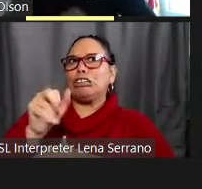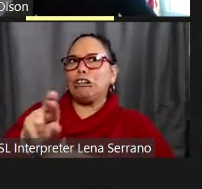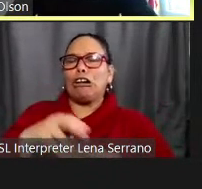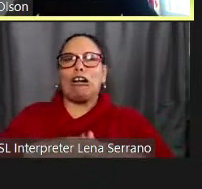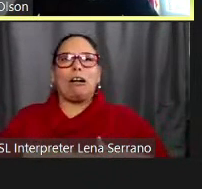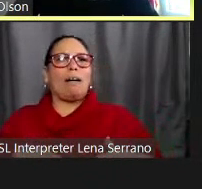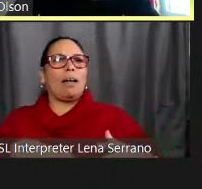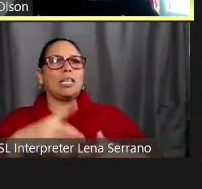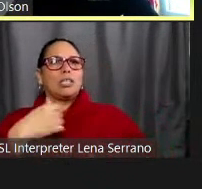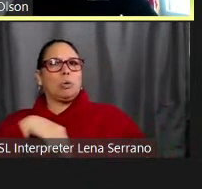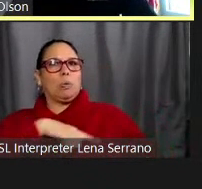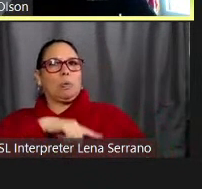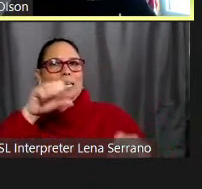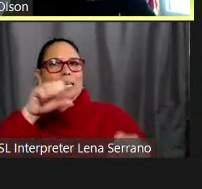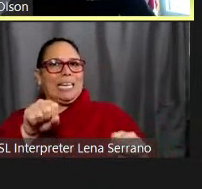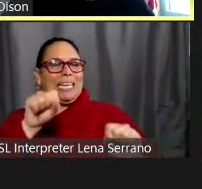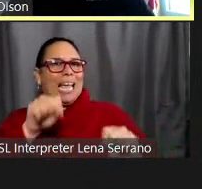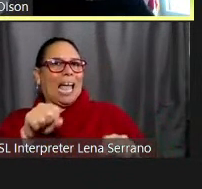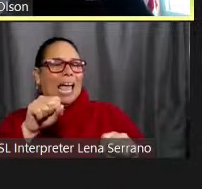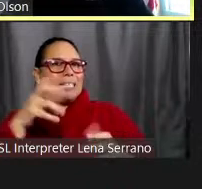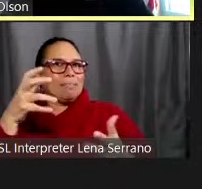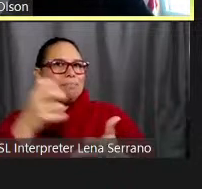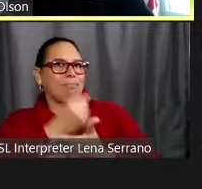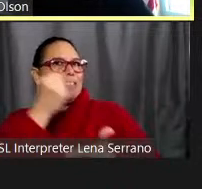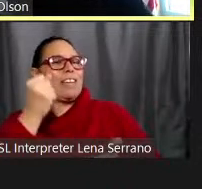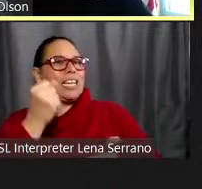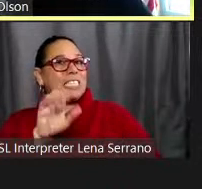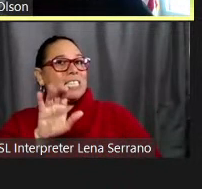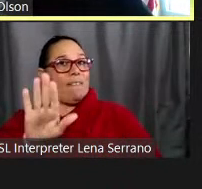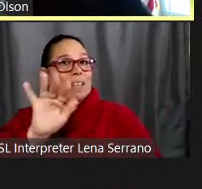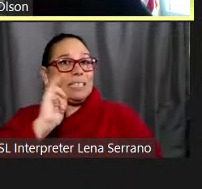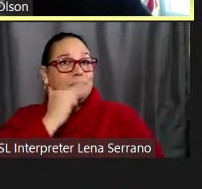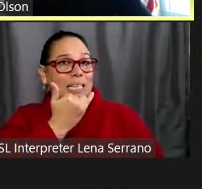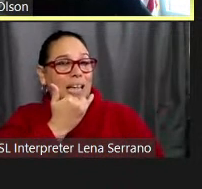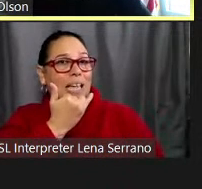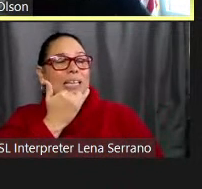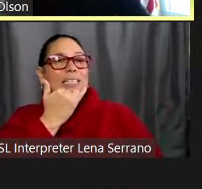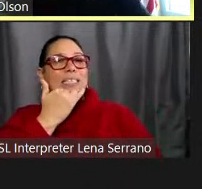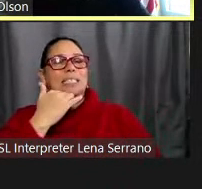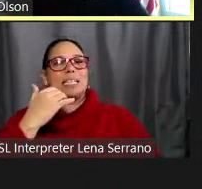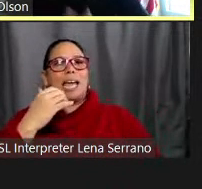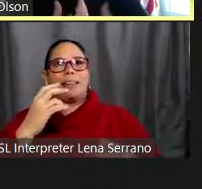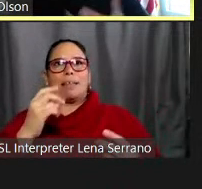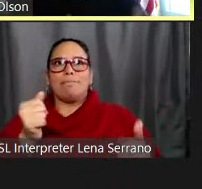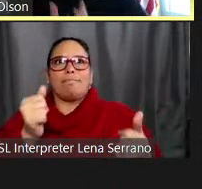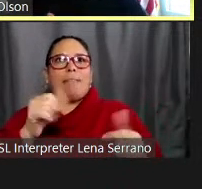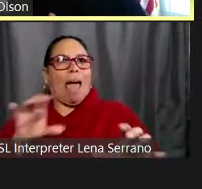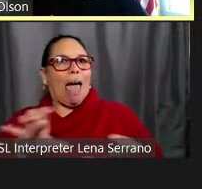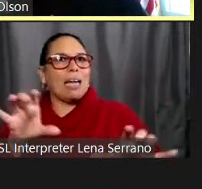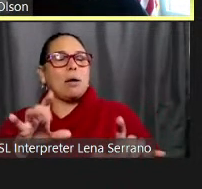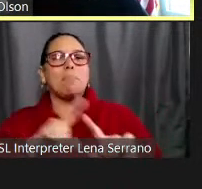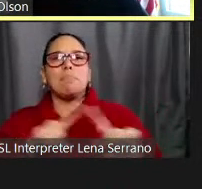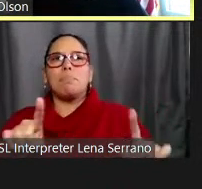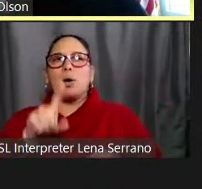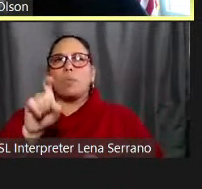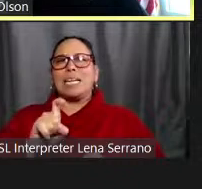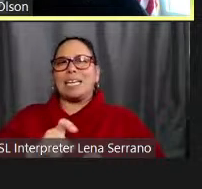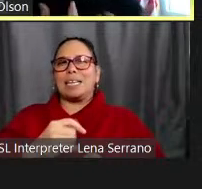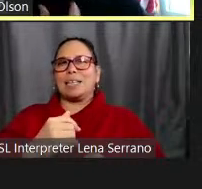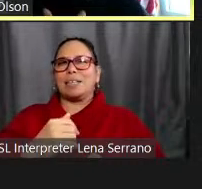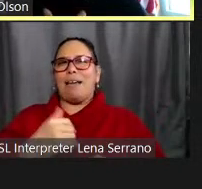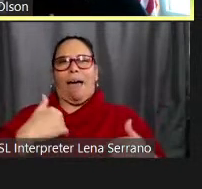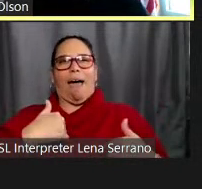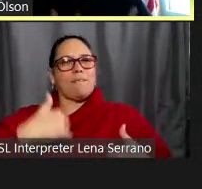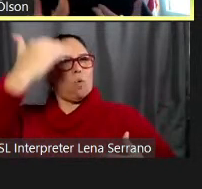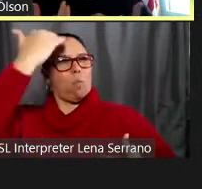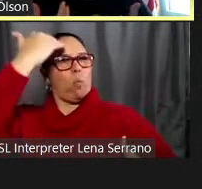we can capitalize on the mistakes that this individual makes and execute on demand, but it's going to take us having some situational awareness and then